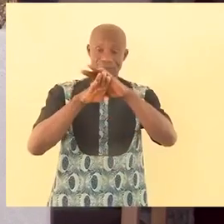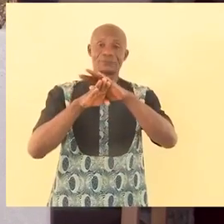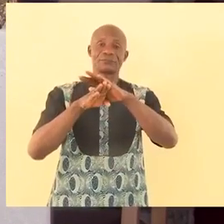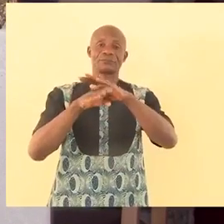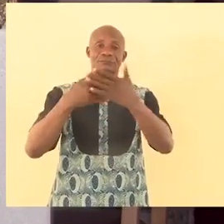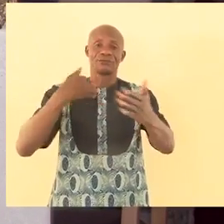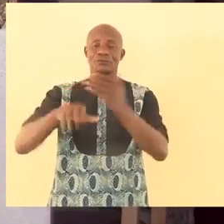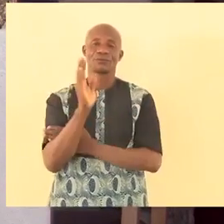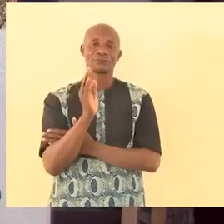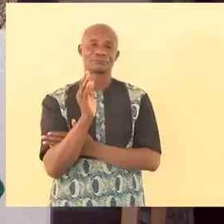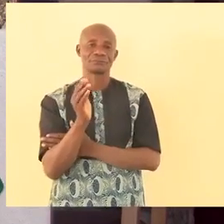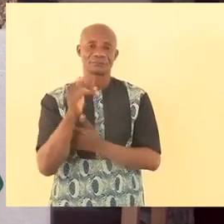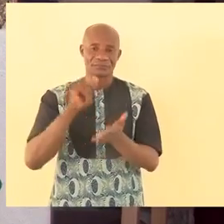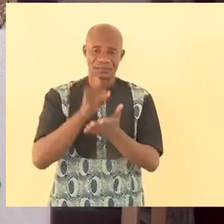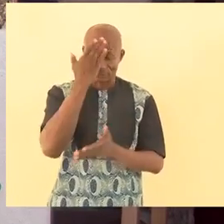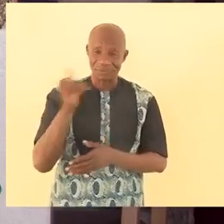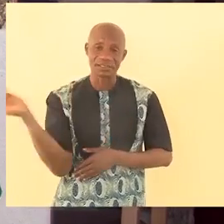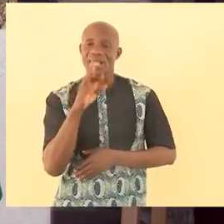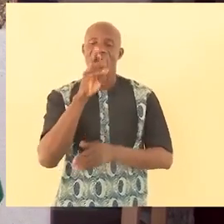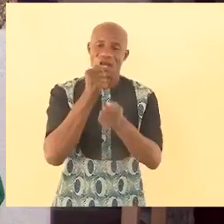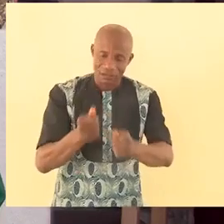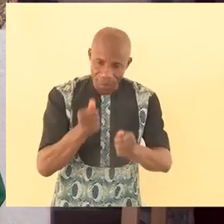Father." That's why they are blessed.